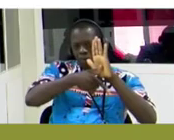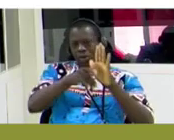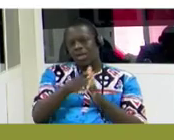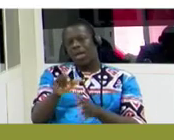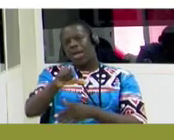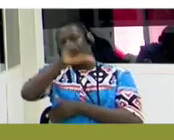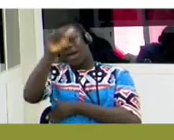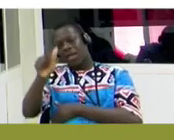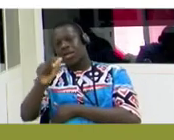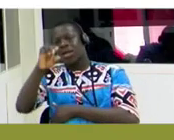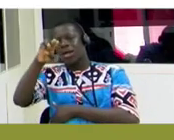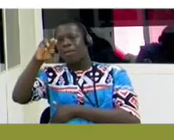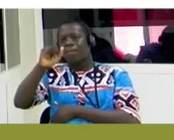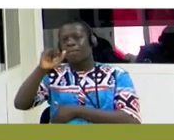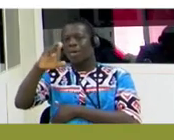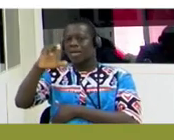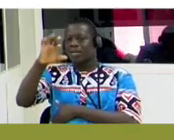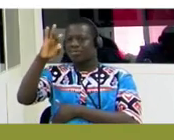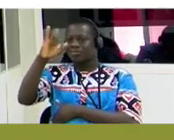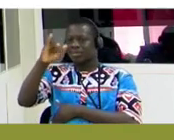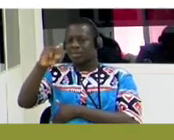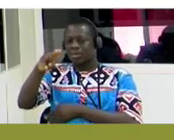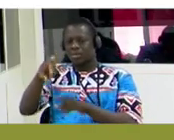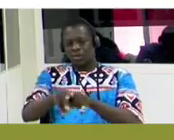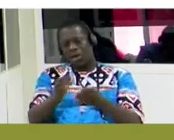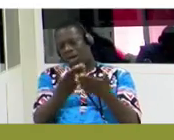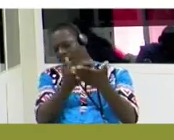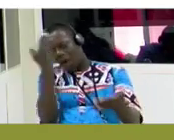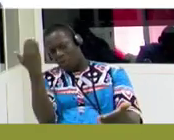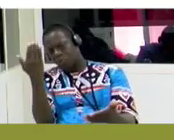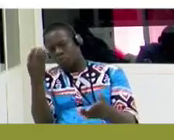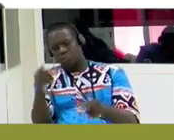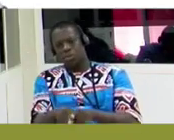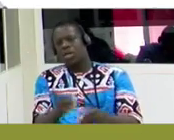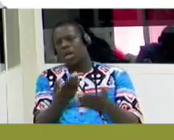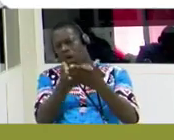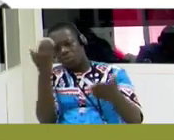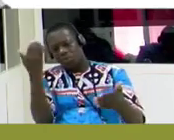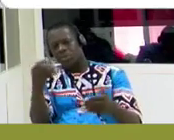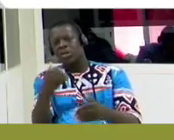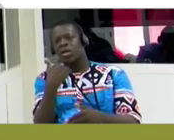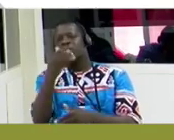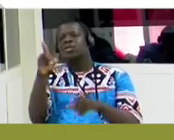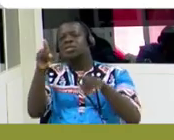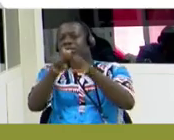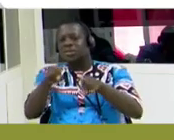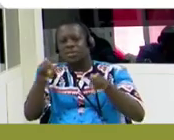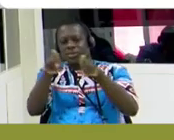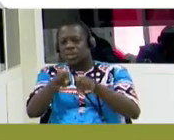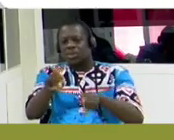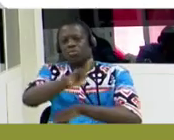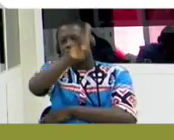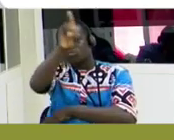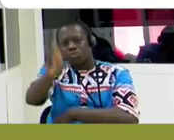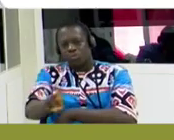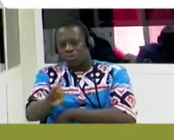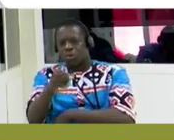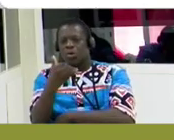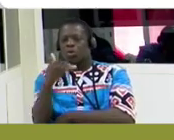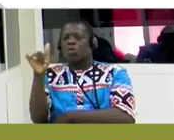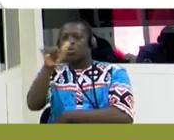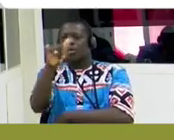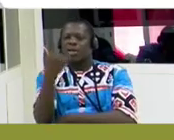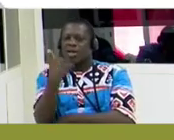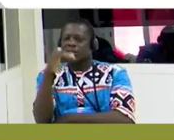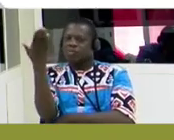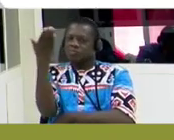And Martin said that, "Let me remove." I remove it. He still asks the same question which he asked for that man from